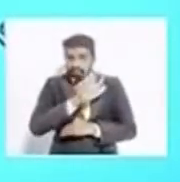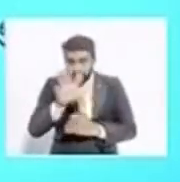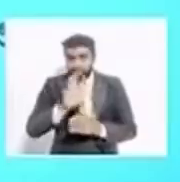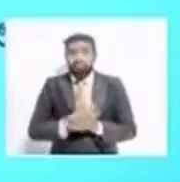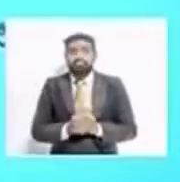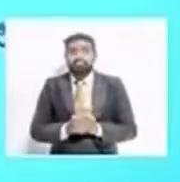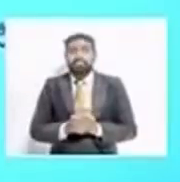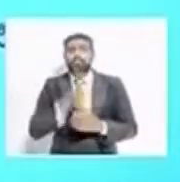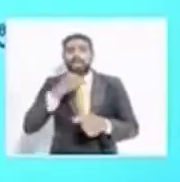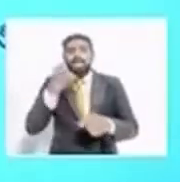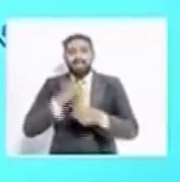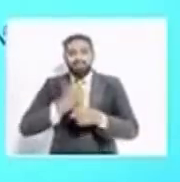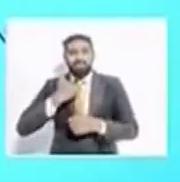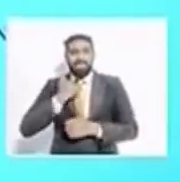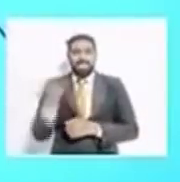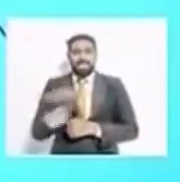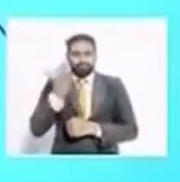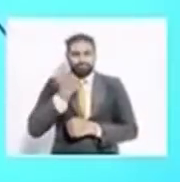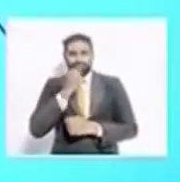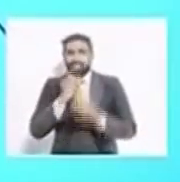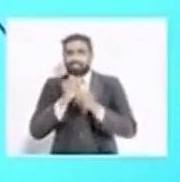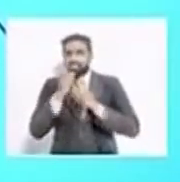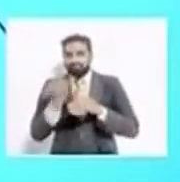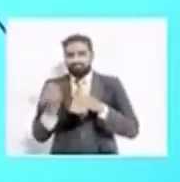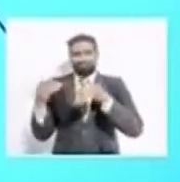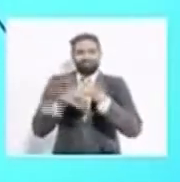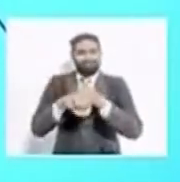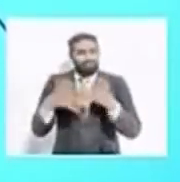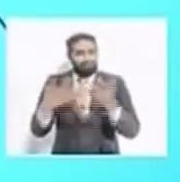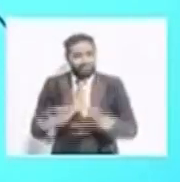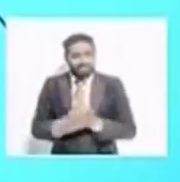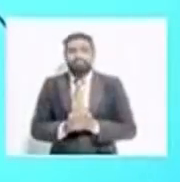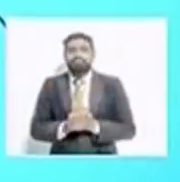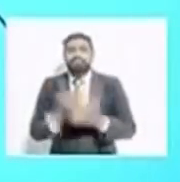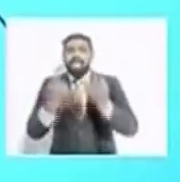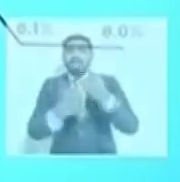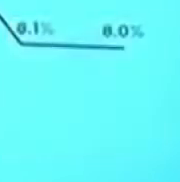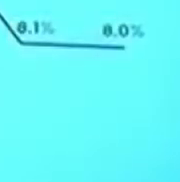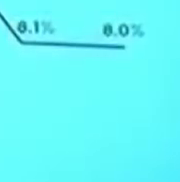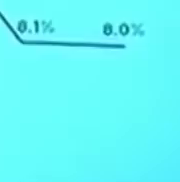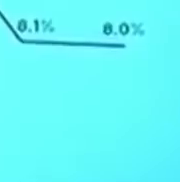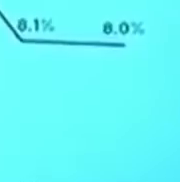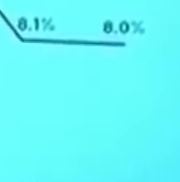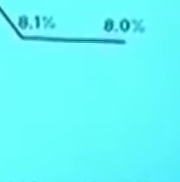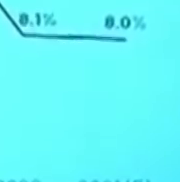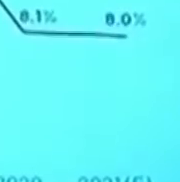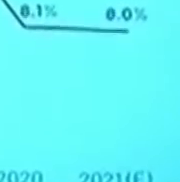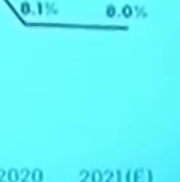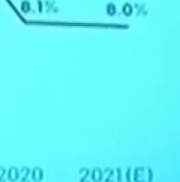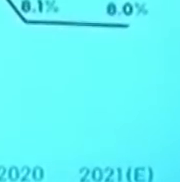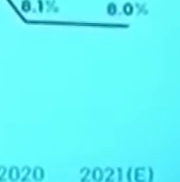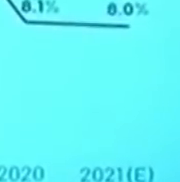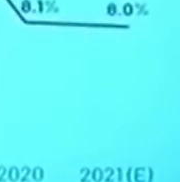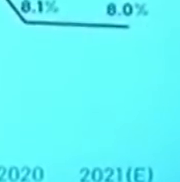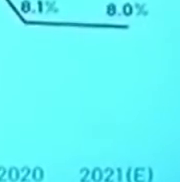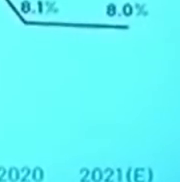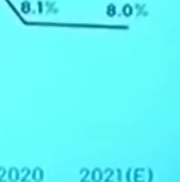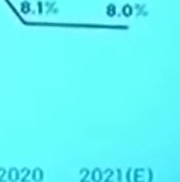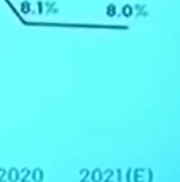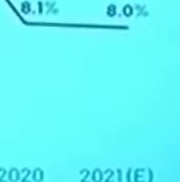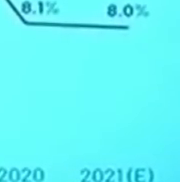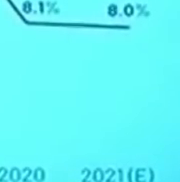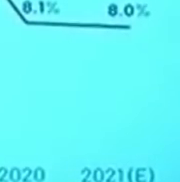time introduced a lot of tax cuts. They said, do not pay these and these particular taxes, we've got you. And